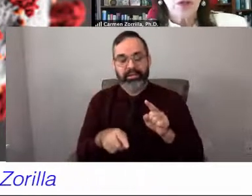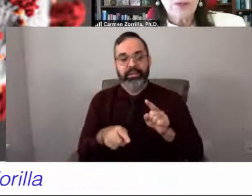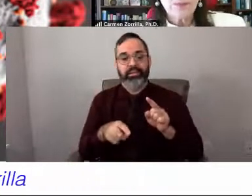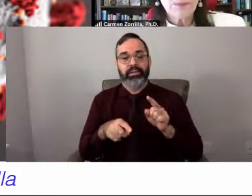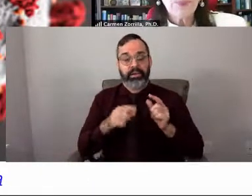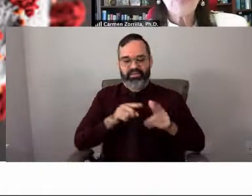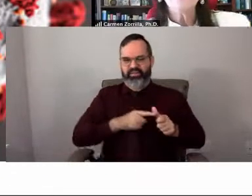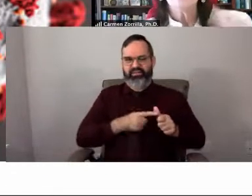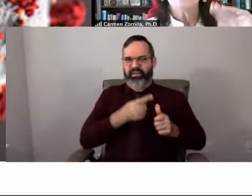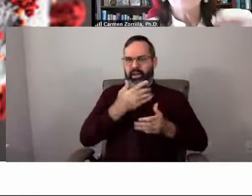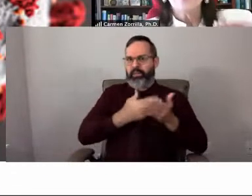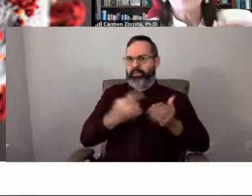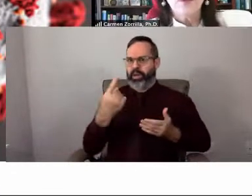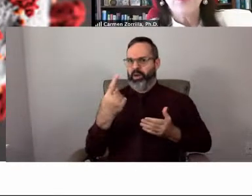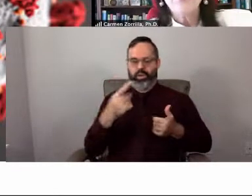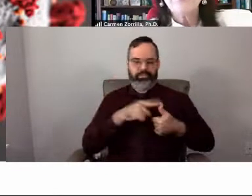done,